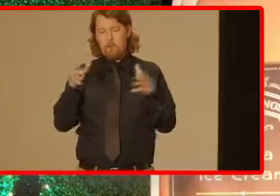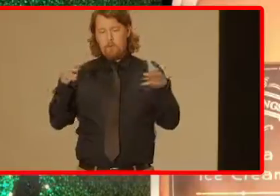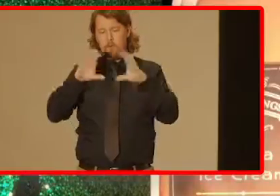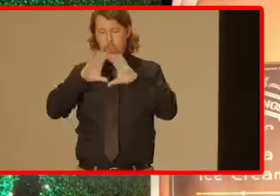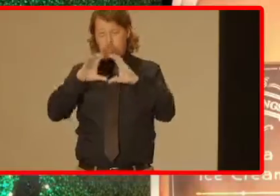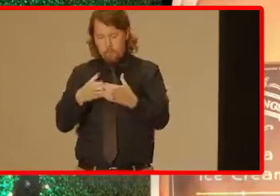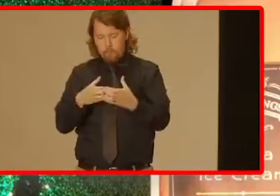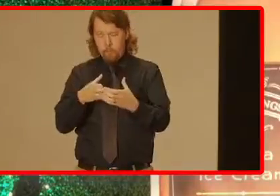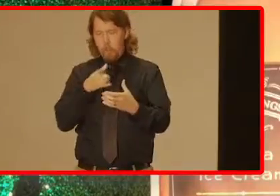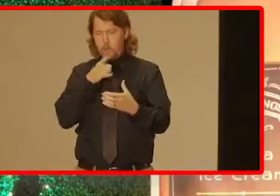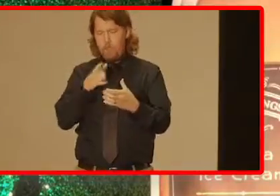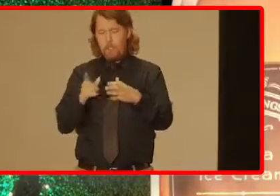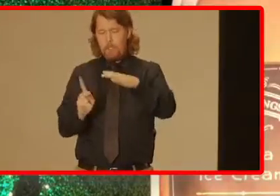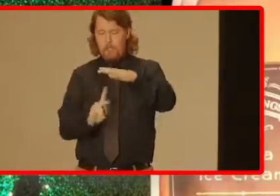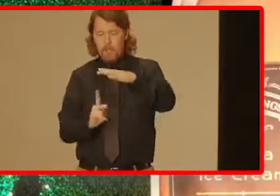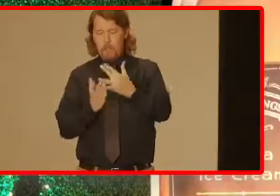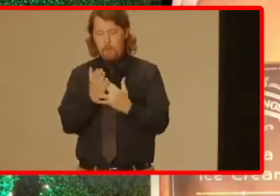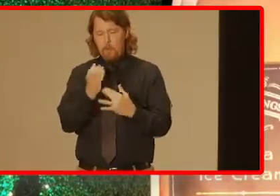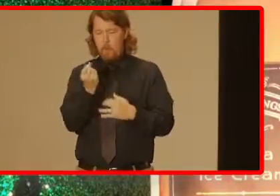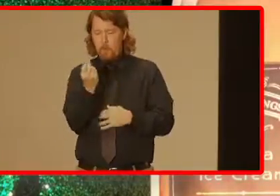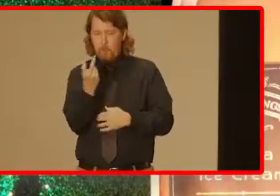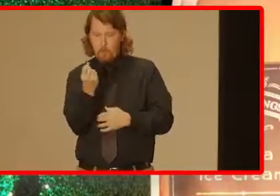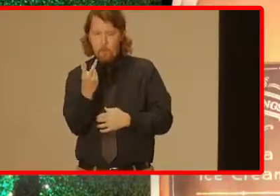education and which funds the Family Cafe.